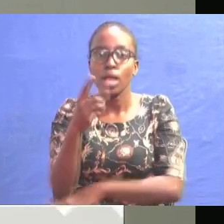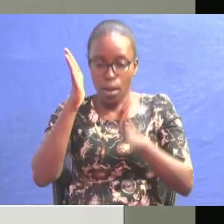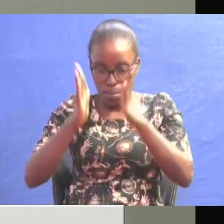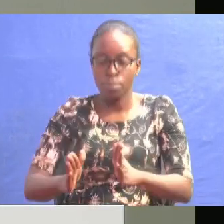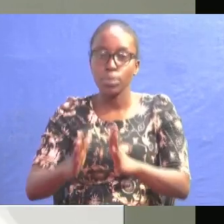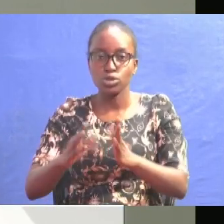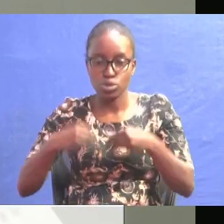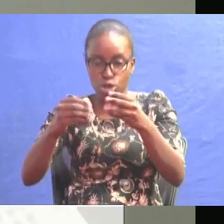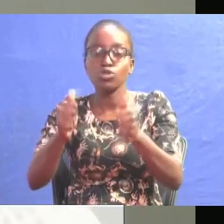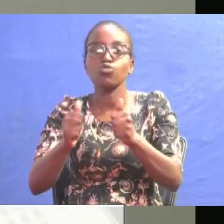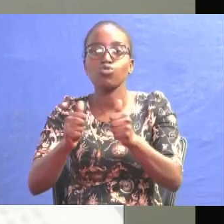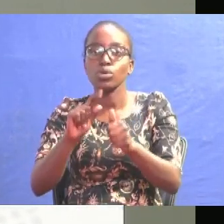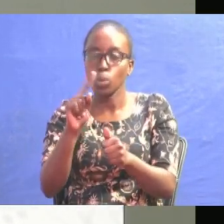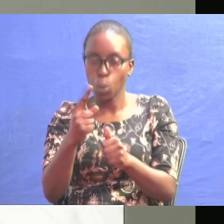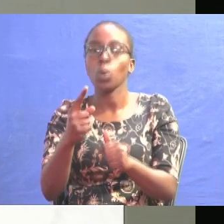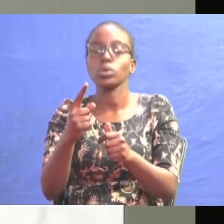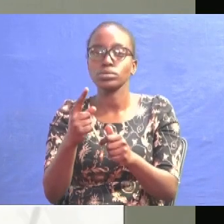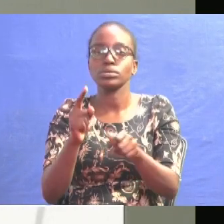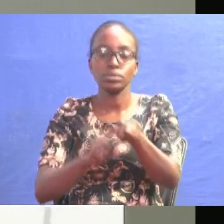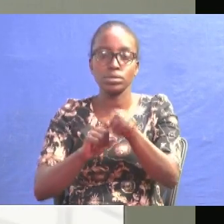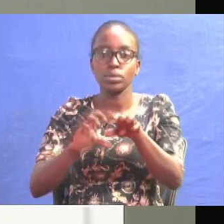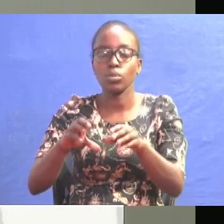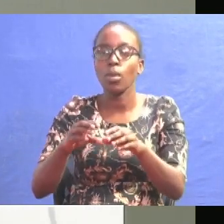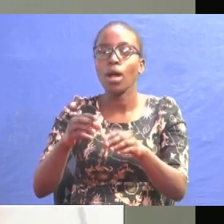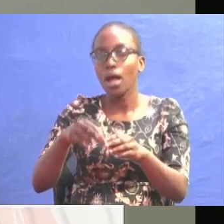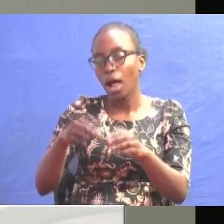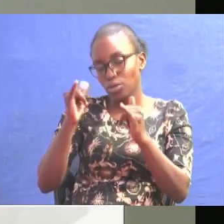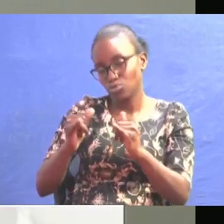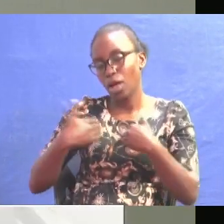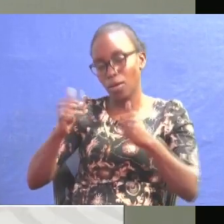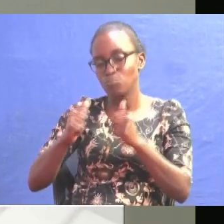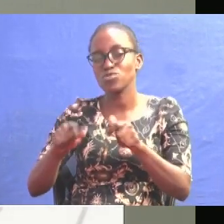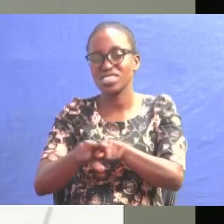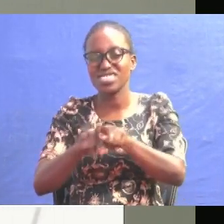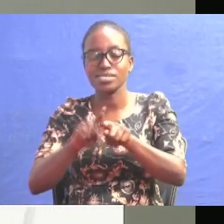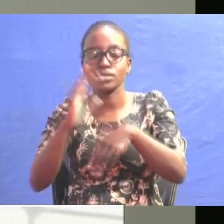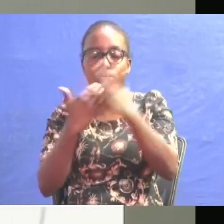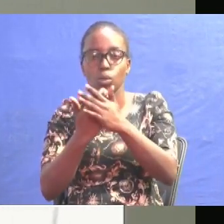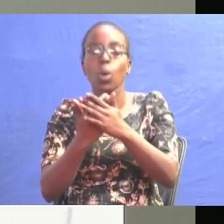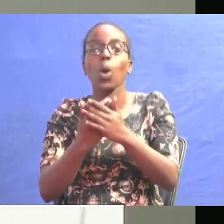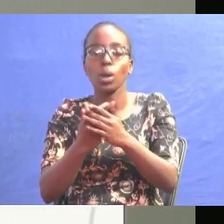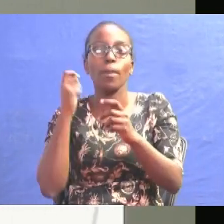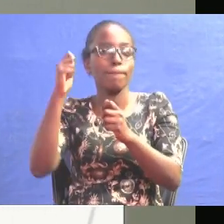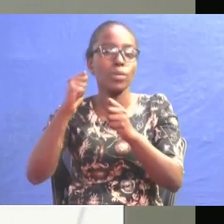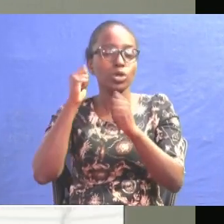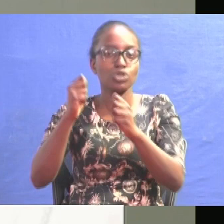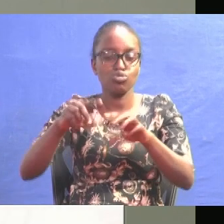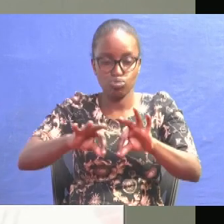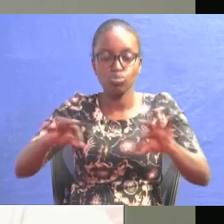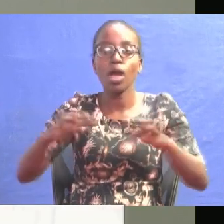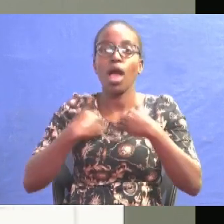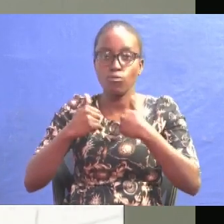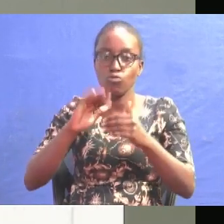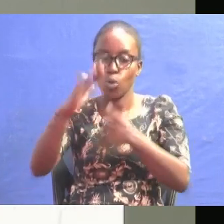new constitution that we have, either by championing, and of course, he has been on the political limelight, something that all Kenyans know about